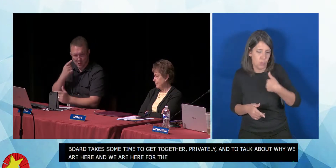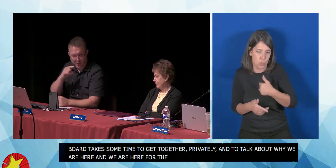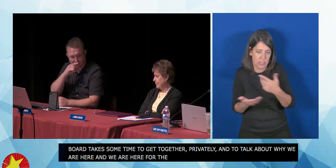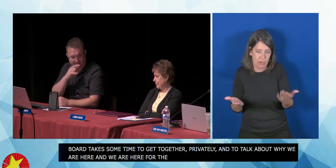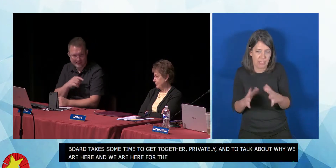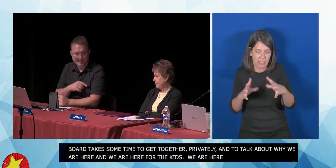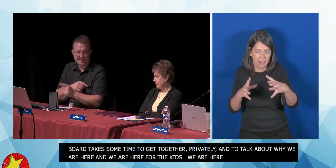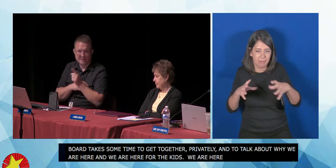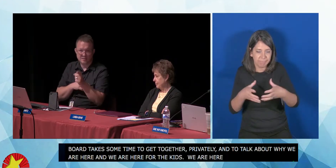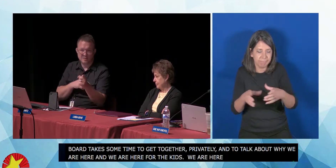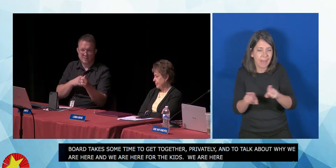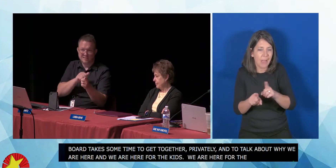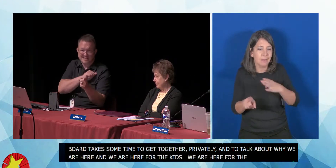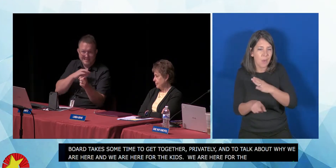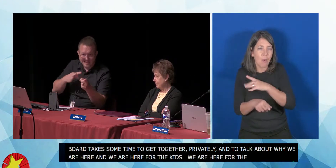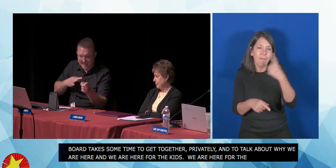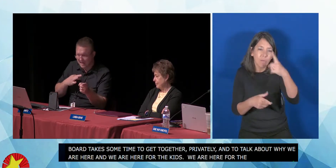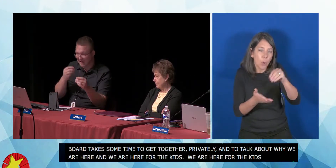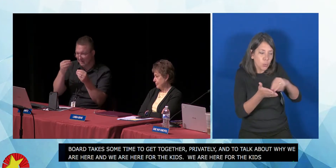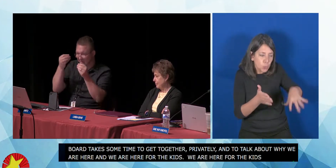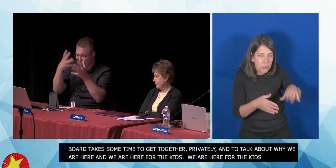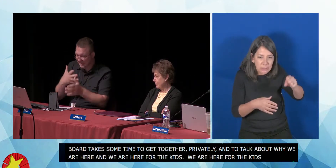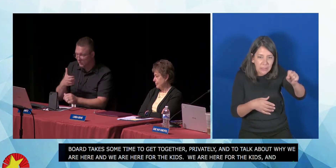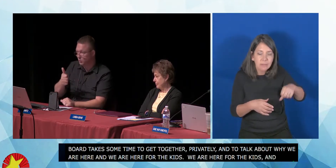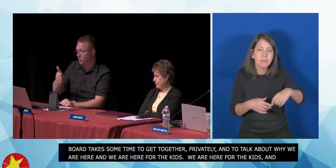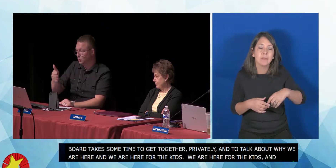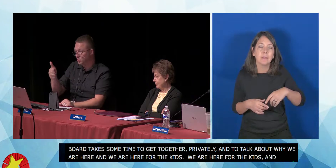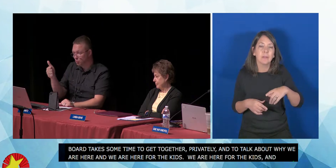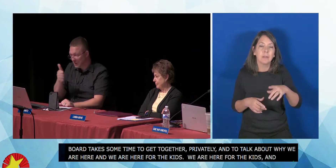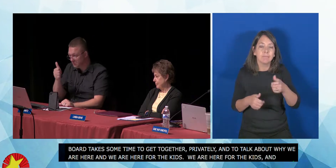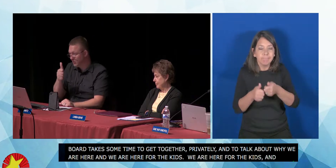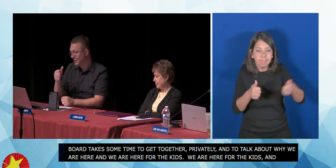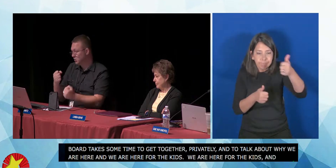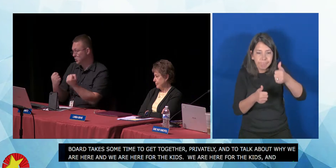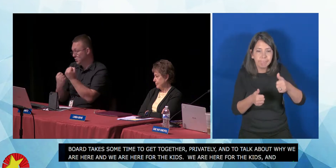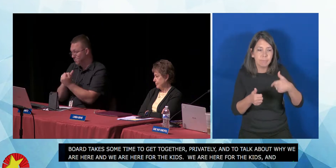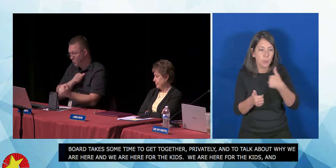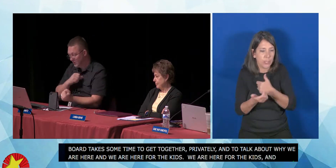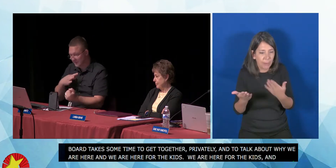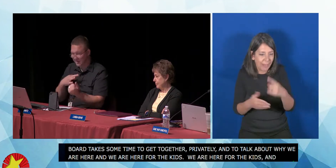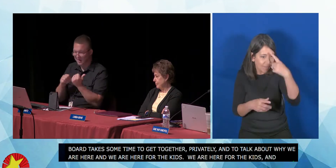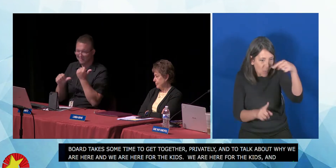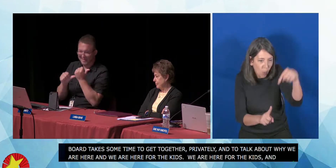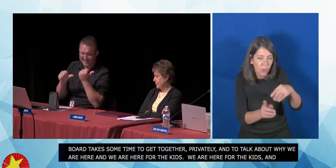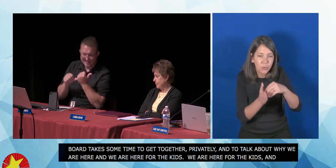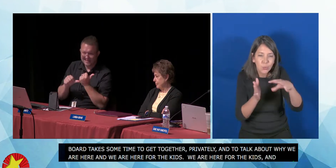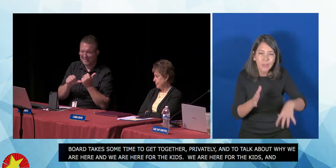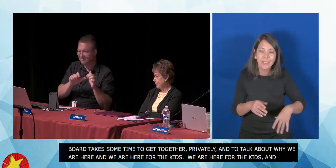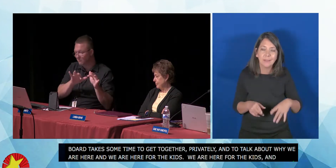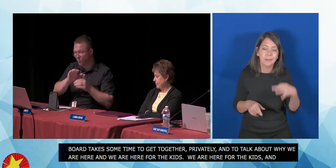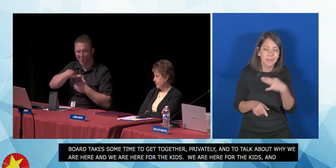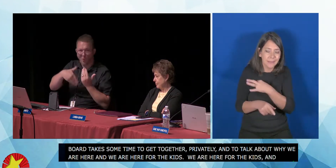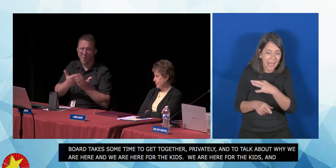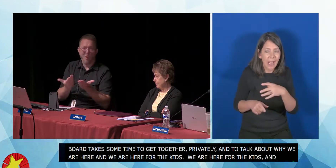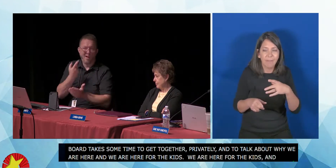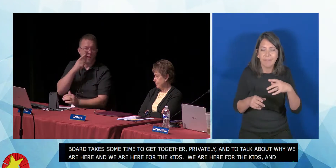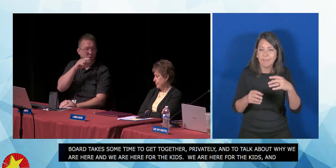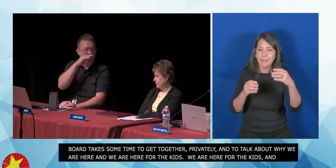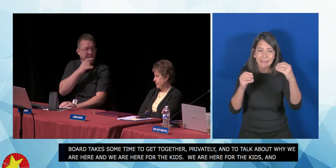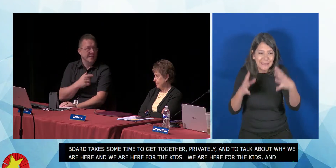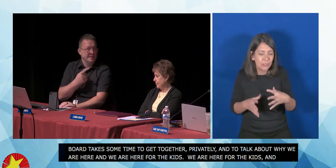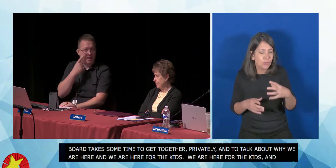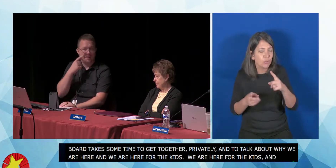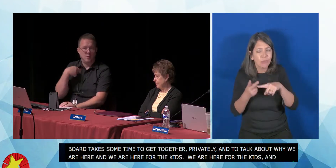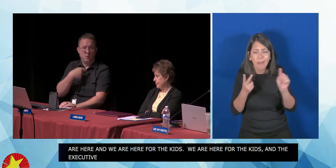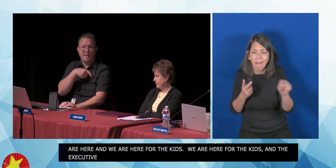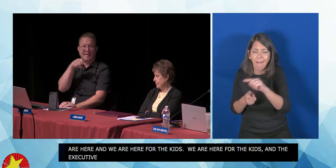kids, and the executive team is here for the kids. The staff, the teachers, those who work in transportation, instructional aides,